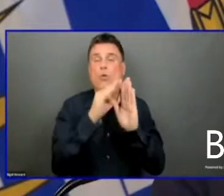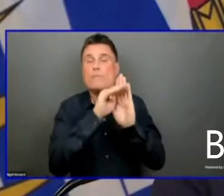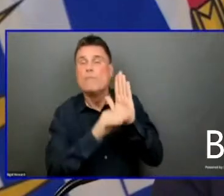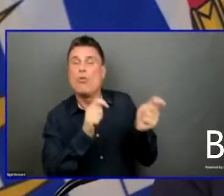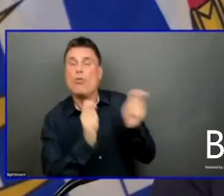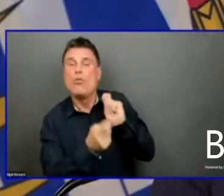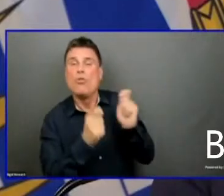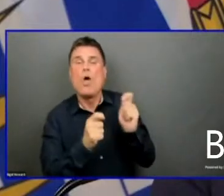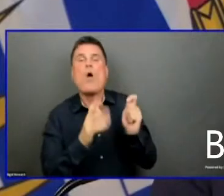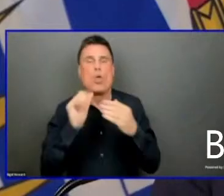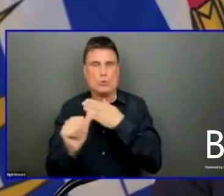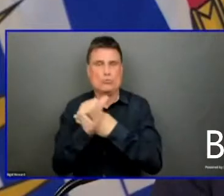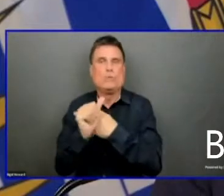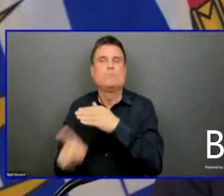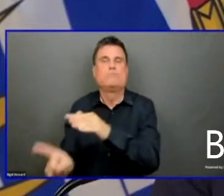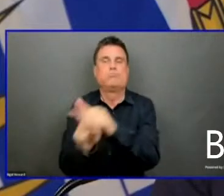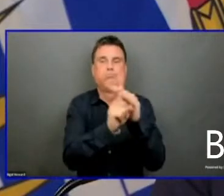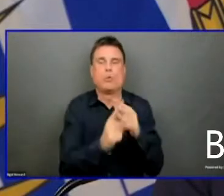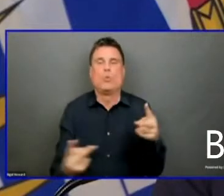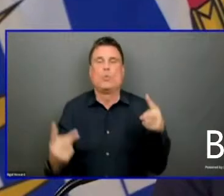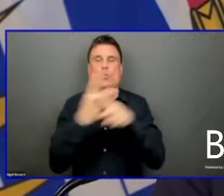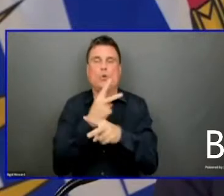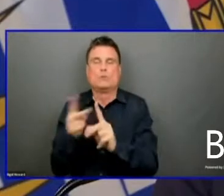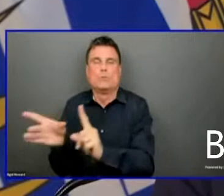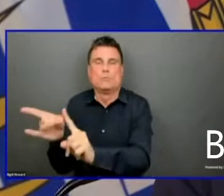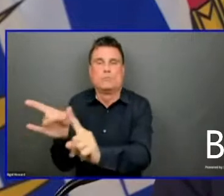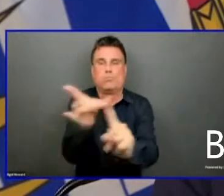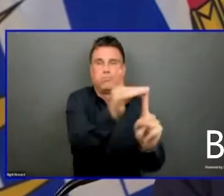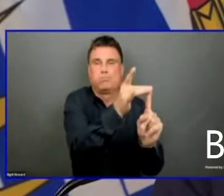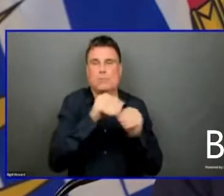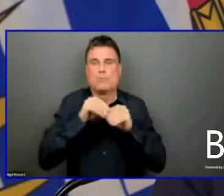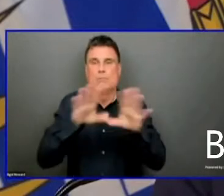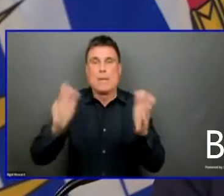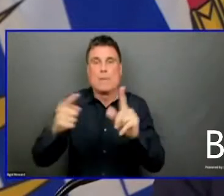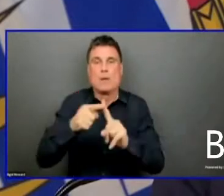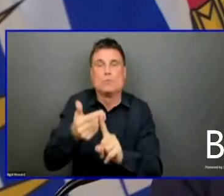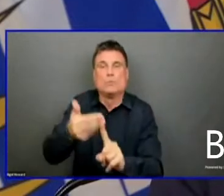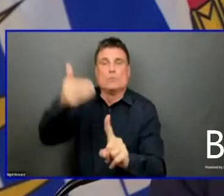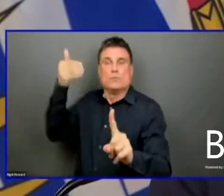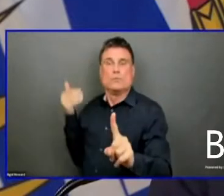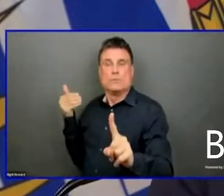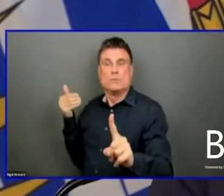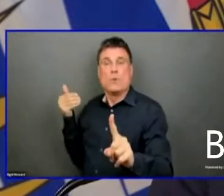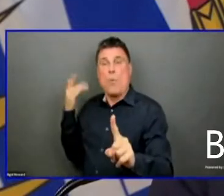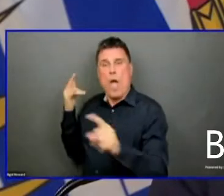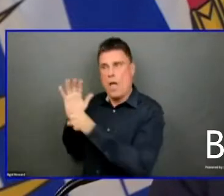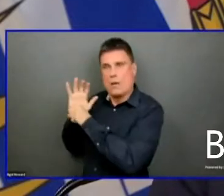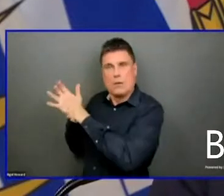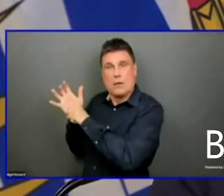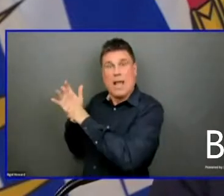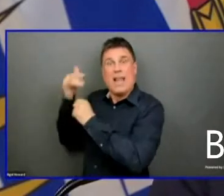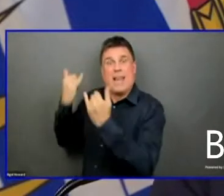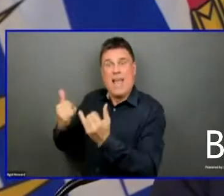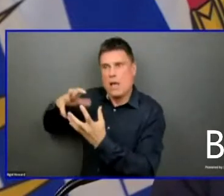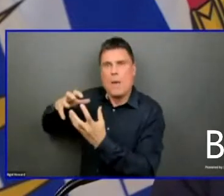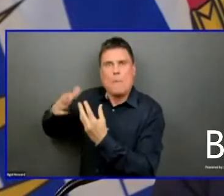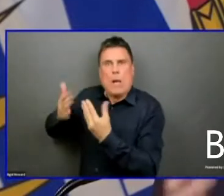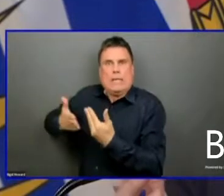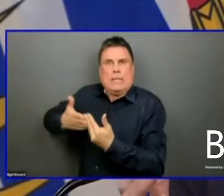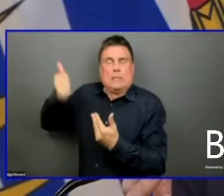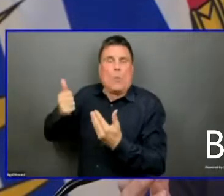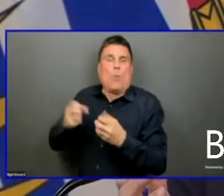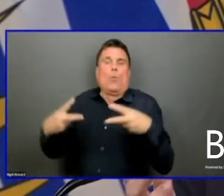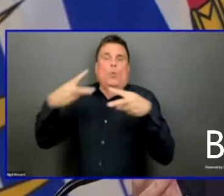So your probability of being exposed to somebody is higher now because we have higher rates of transmission in